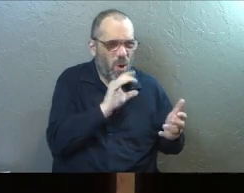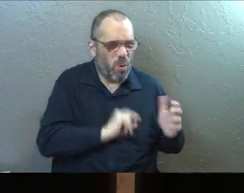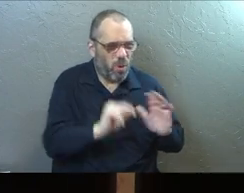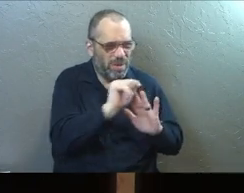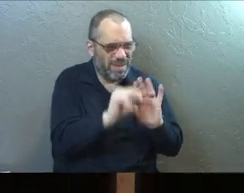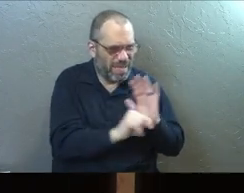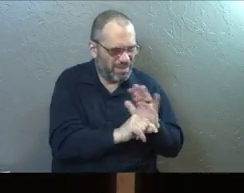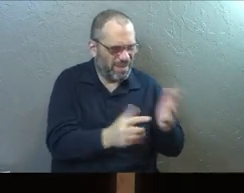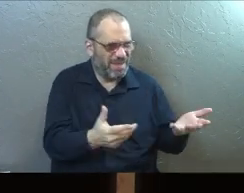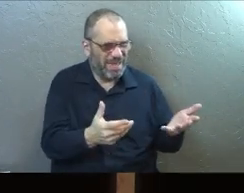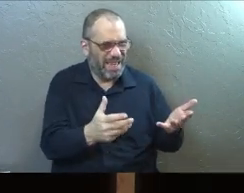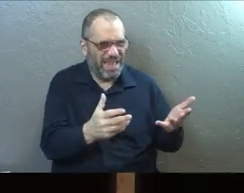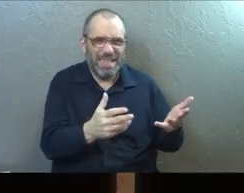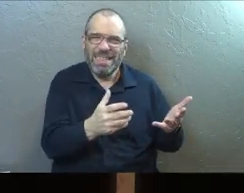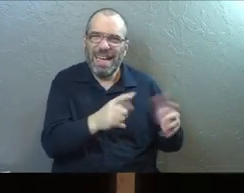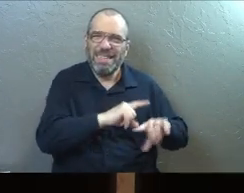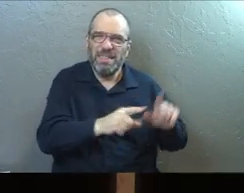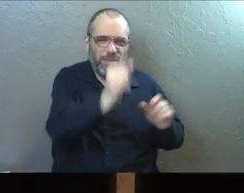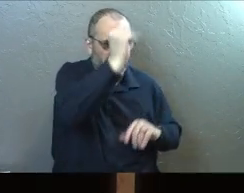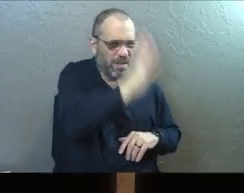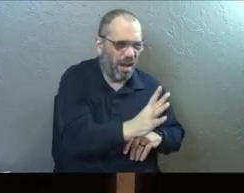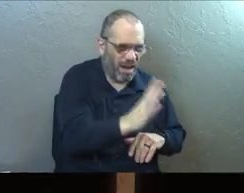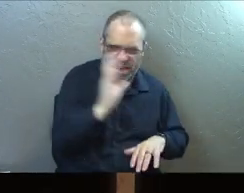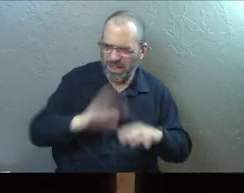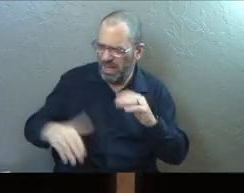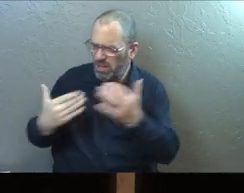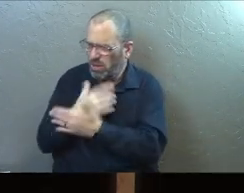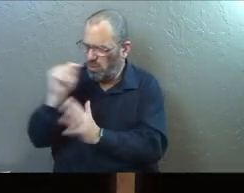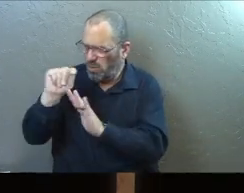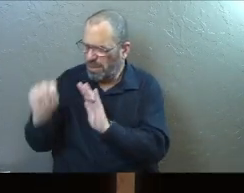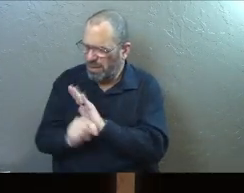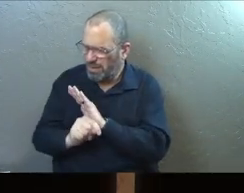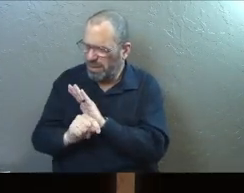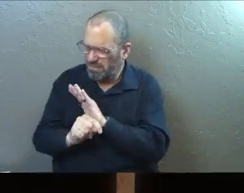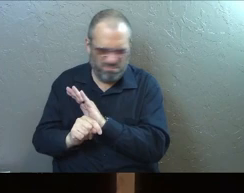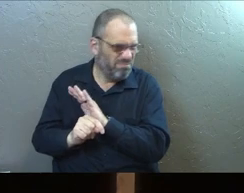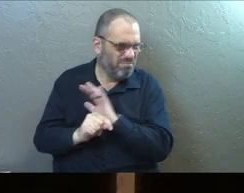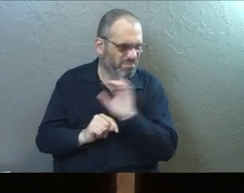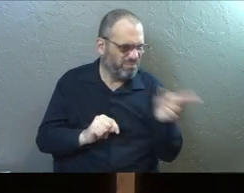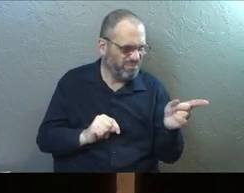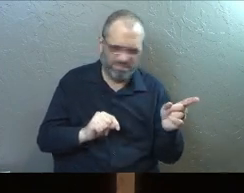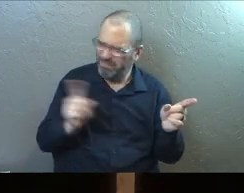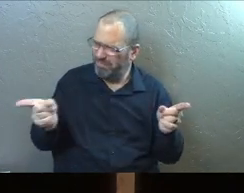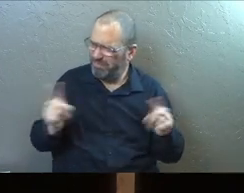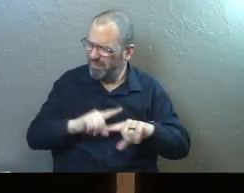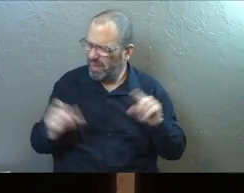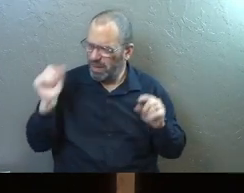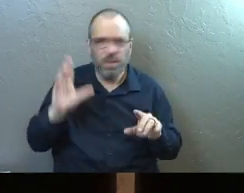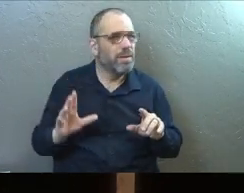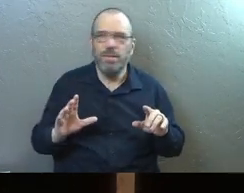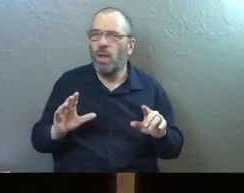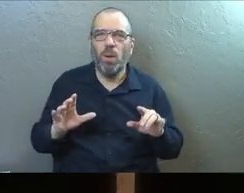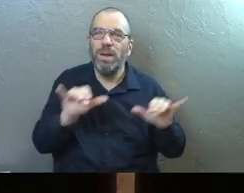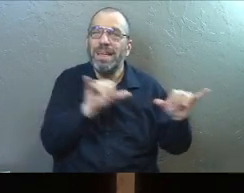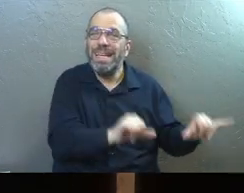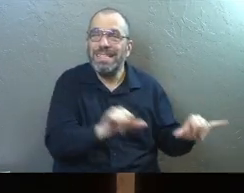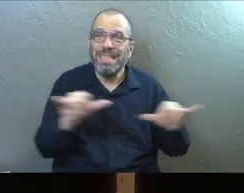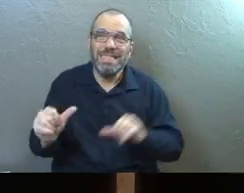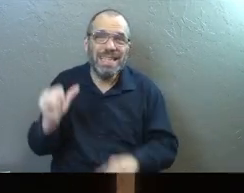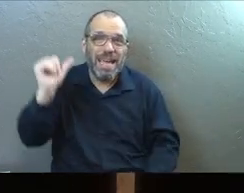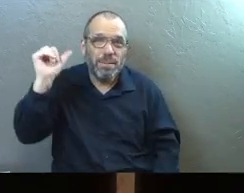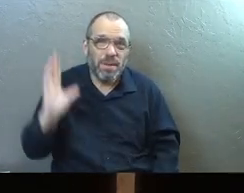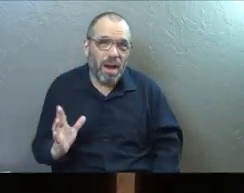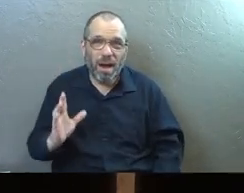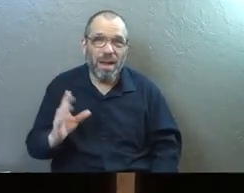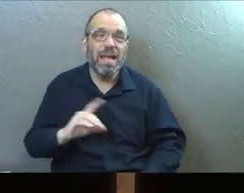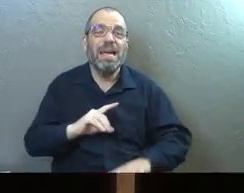so different. It looks like there's a different God in the Old Testament than in the New Testament. And here's the thing, there's not a different God.